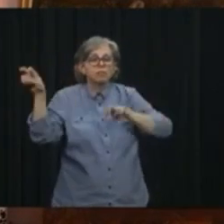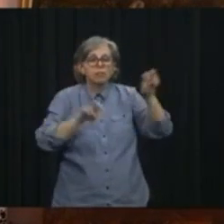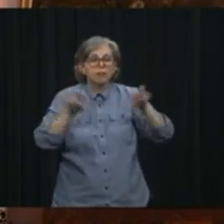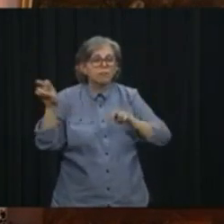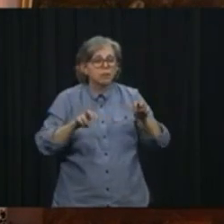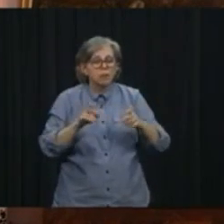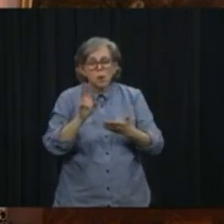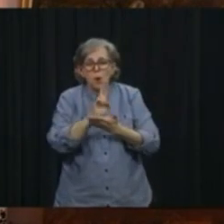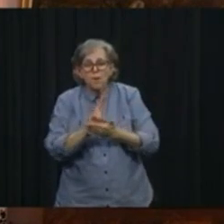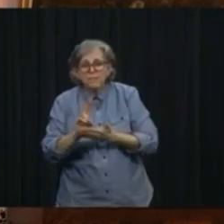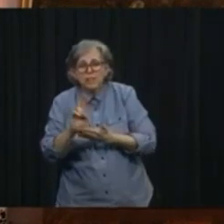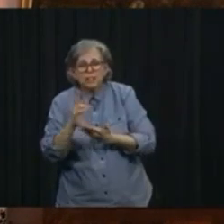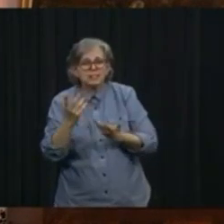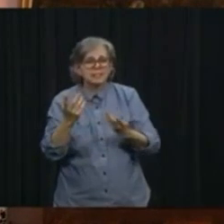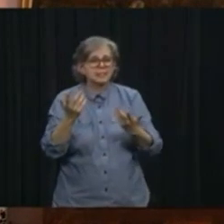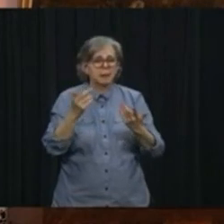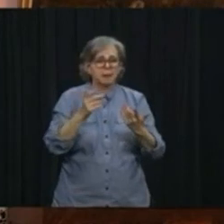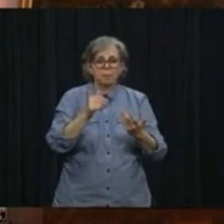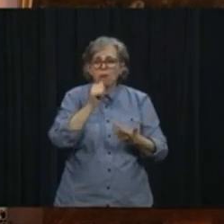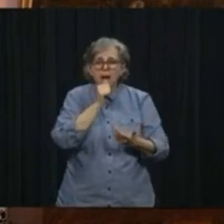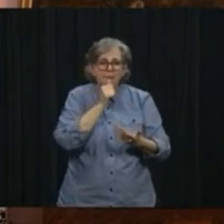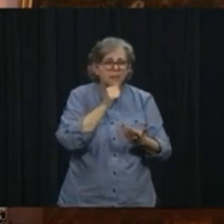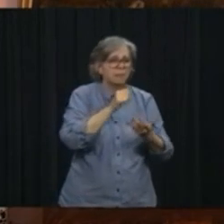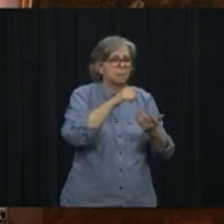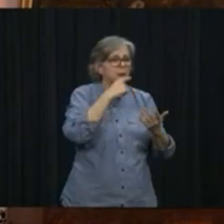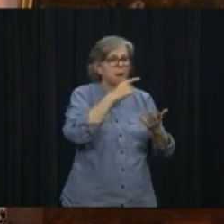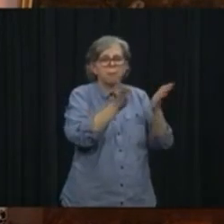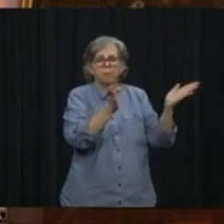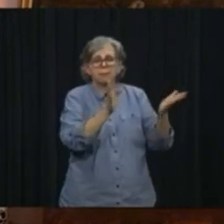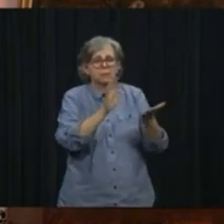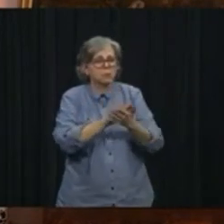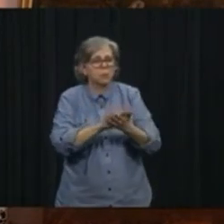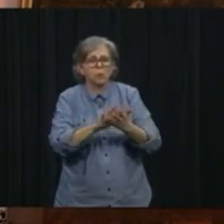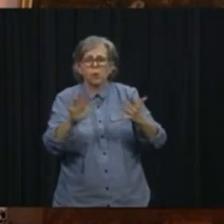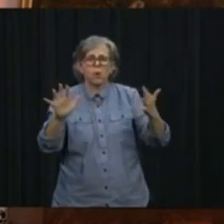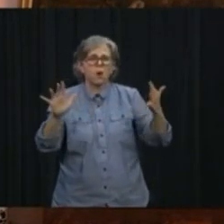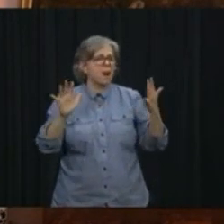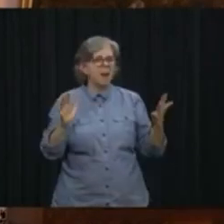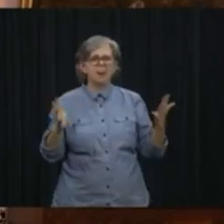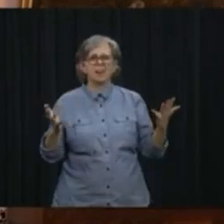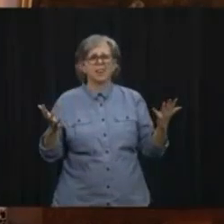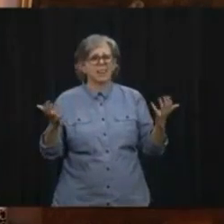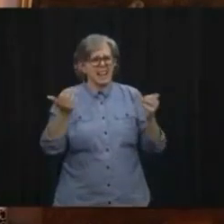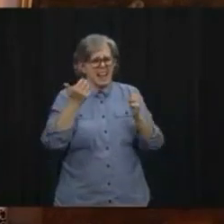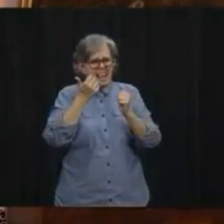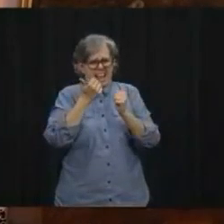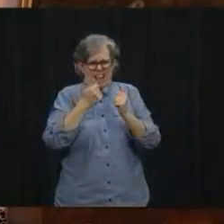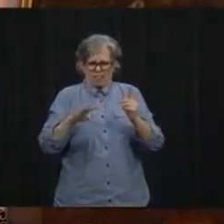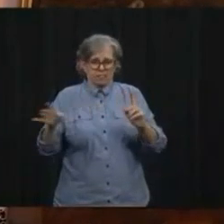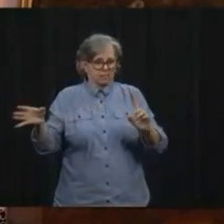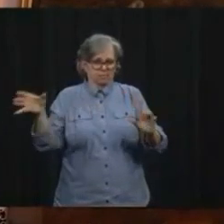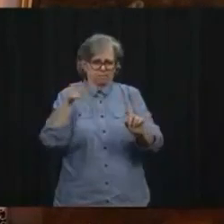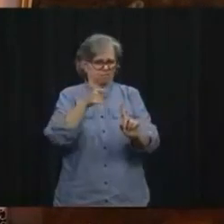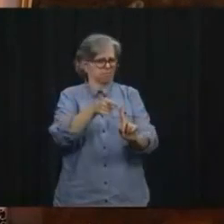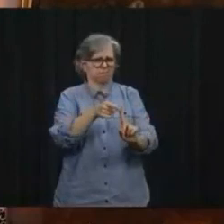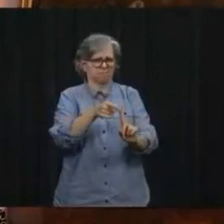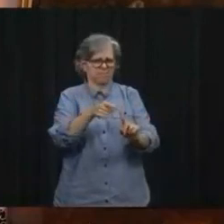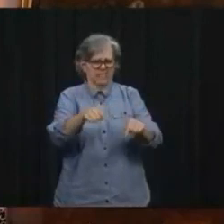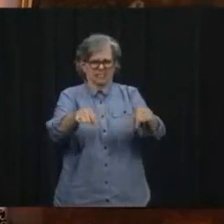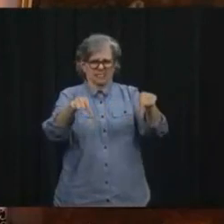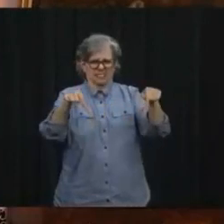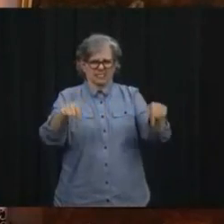beginning. There is a fallacy out there, and it is so important that we move past this. There is a